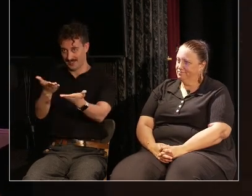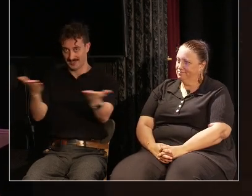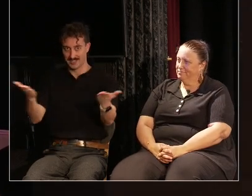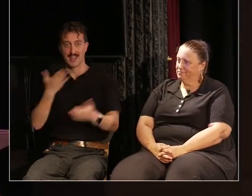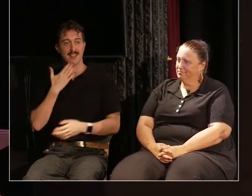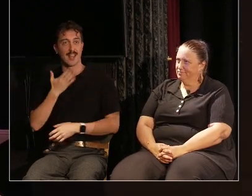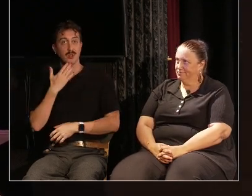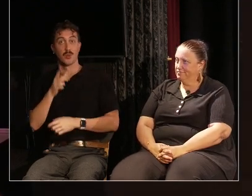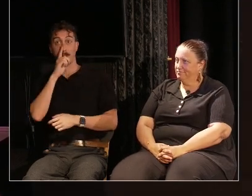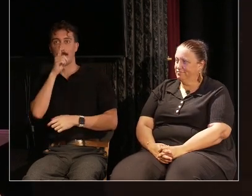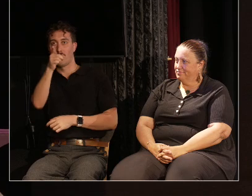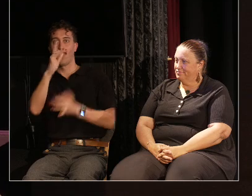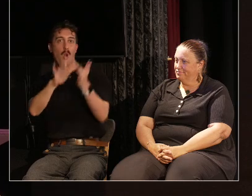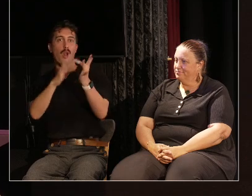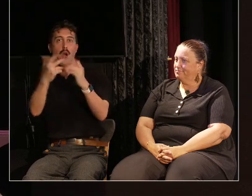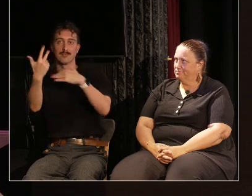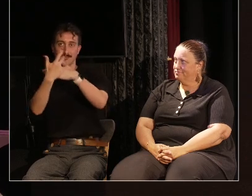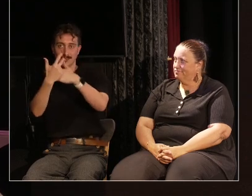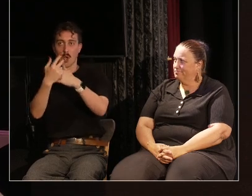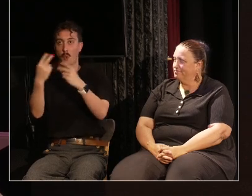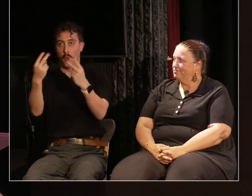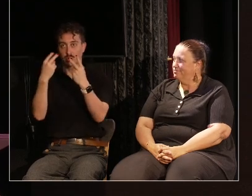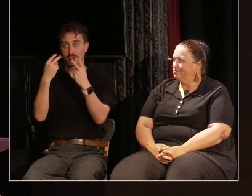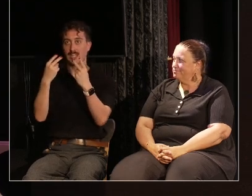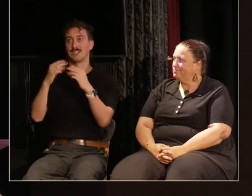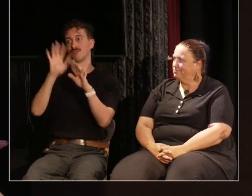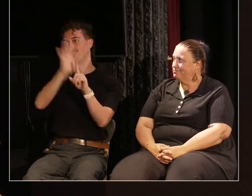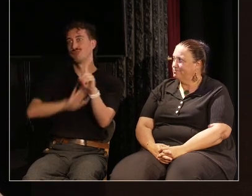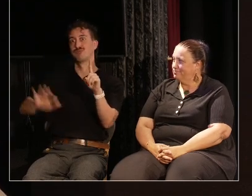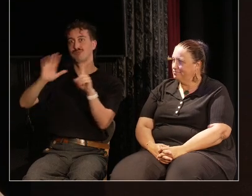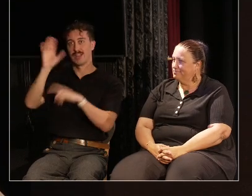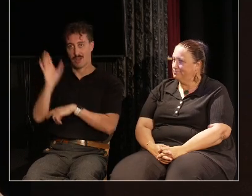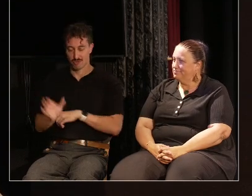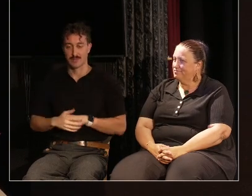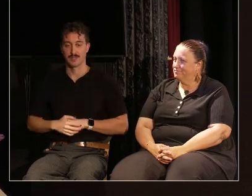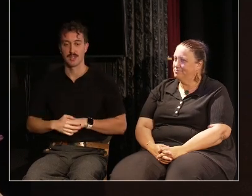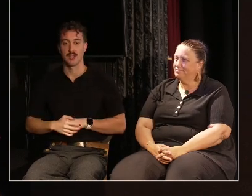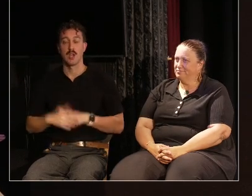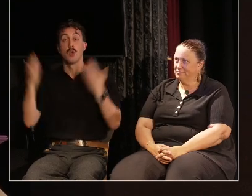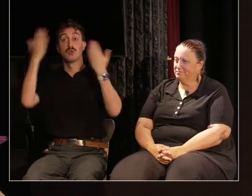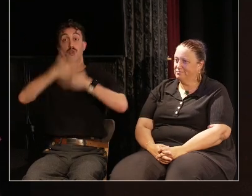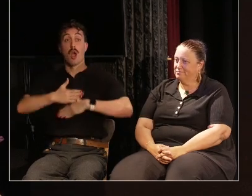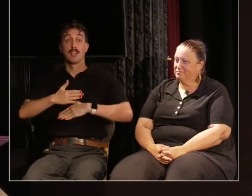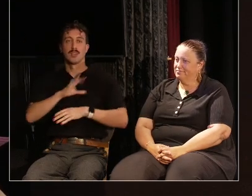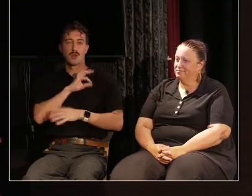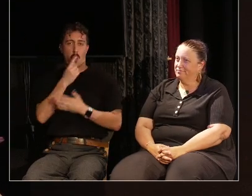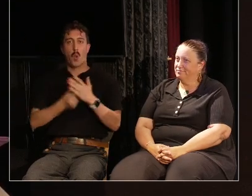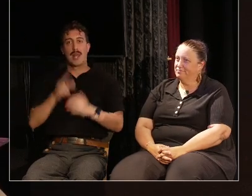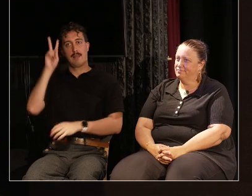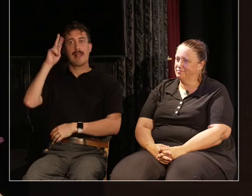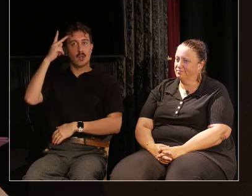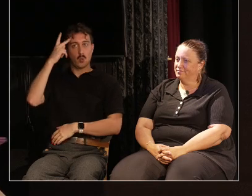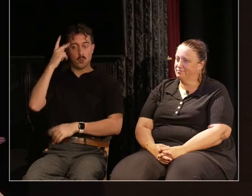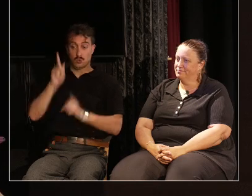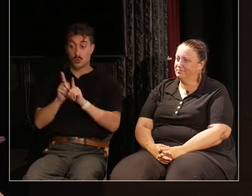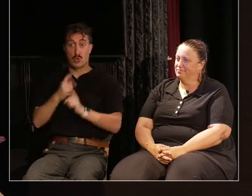thank you to everybody watching online around the country. What we've heard tonight isn't just political, it is personal for us, and it shapes